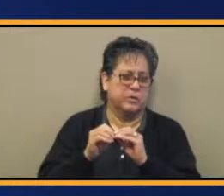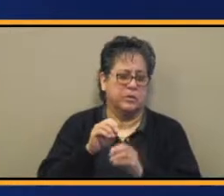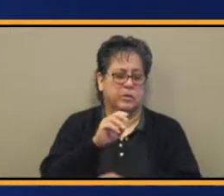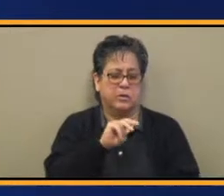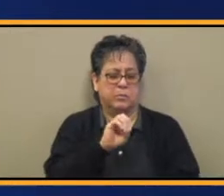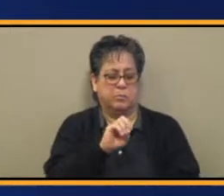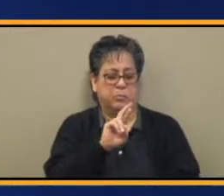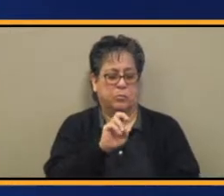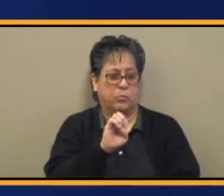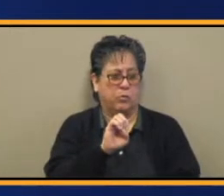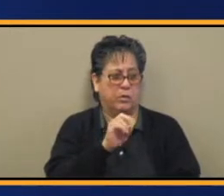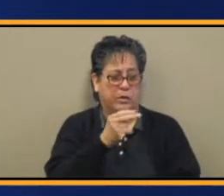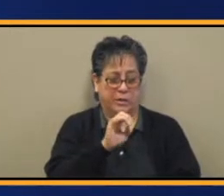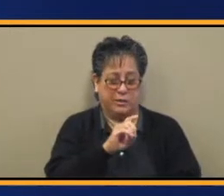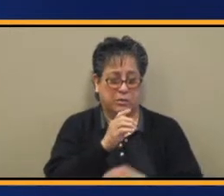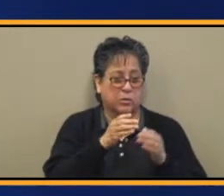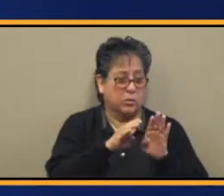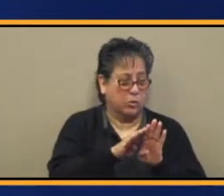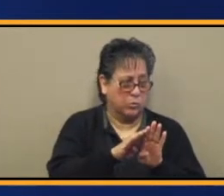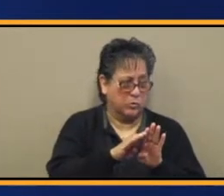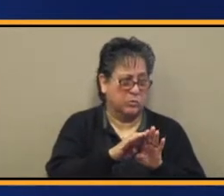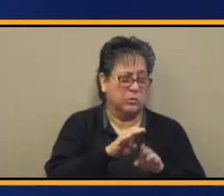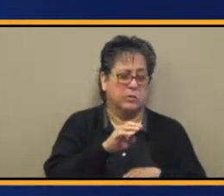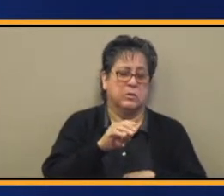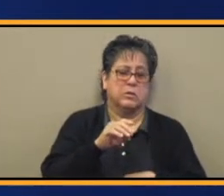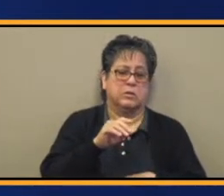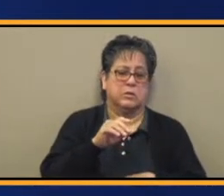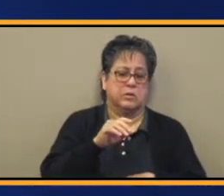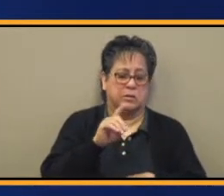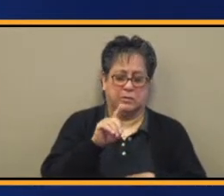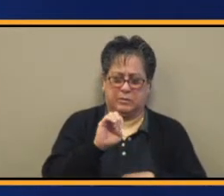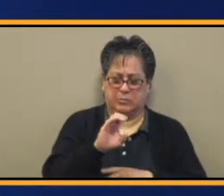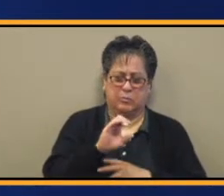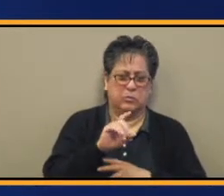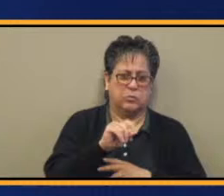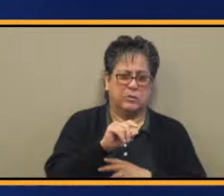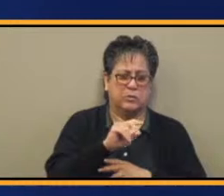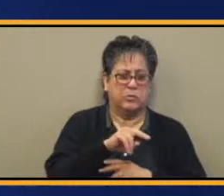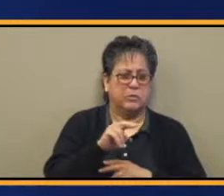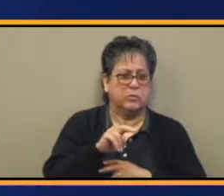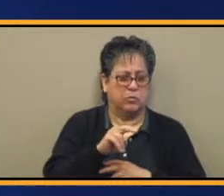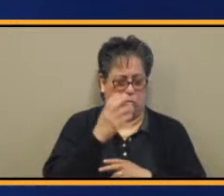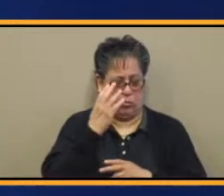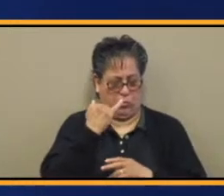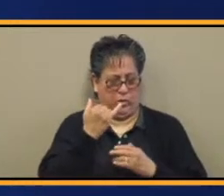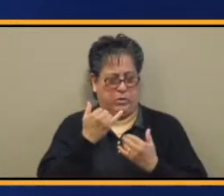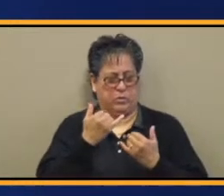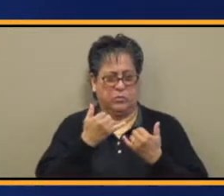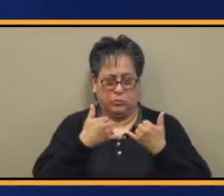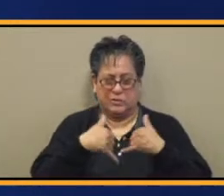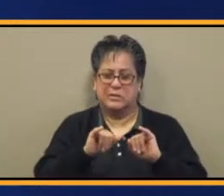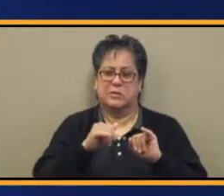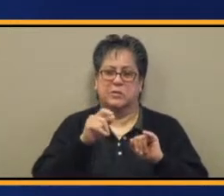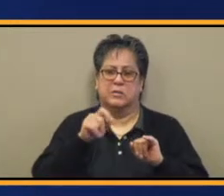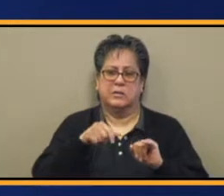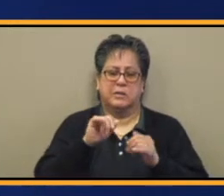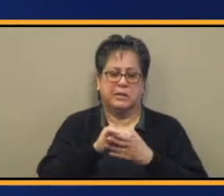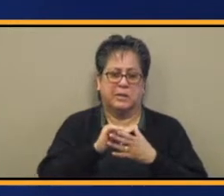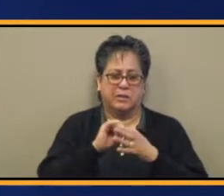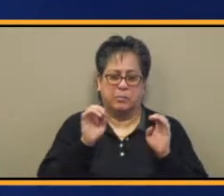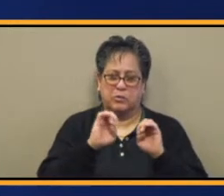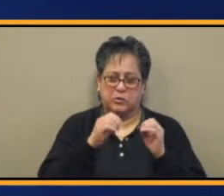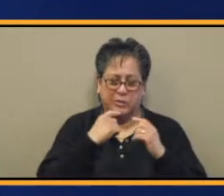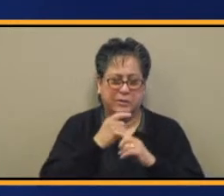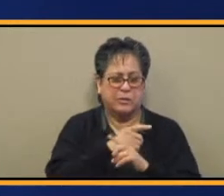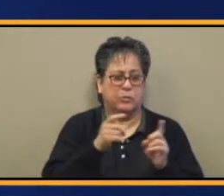is closed and numbers are low compared to December 2022, why do we continue to need the emergency declaration?